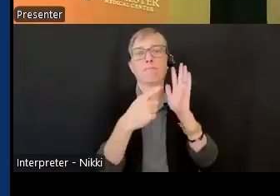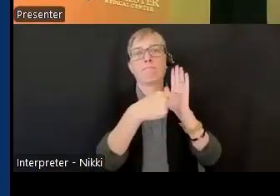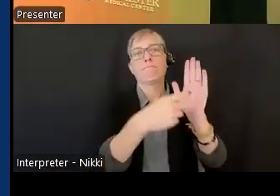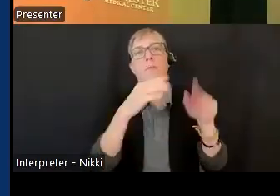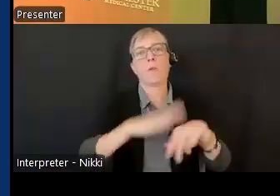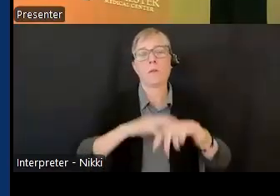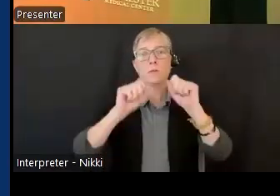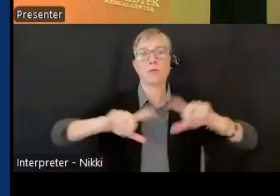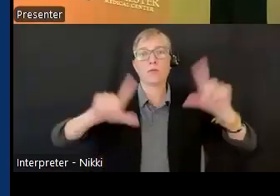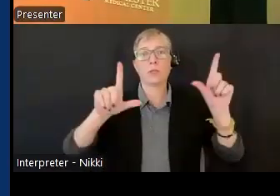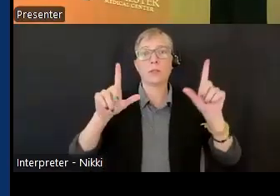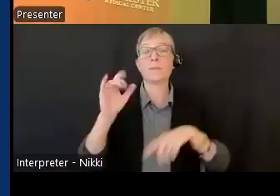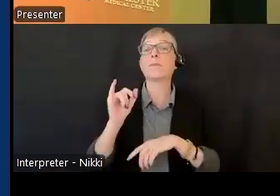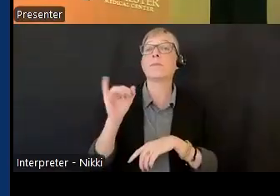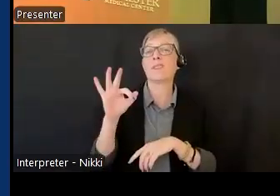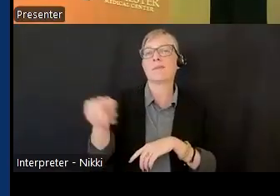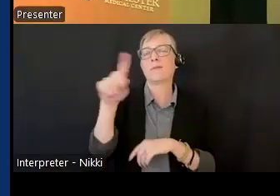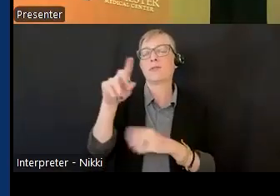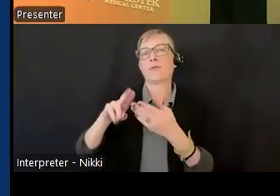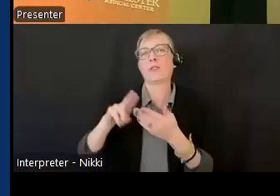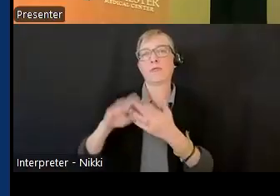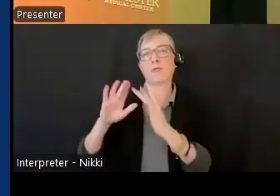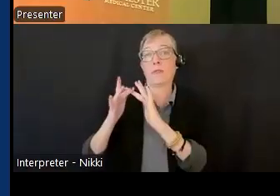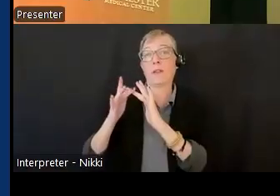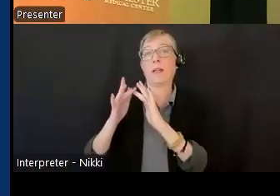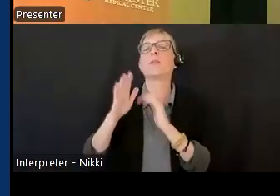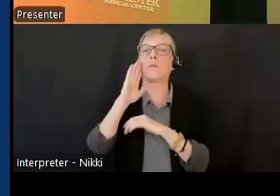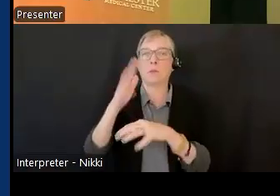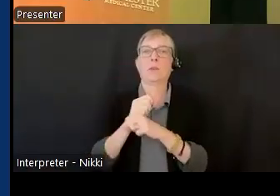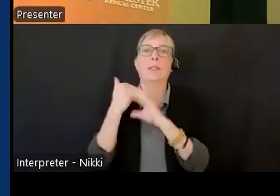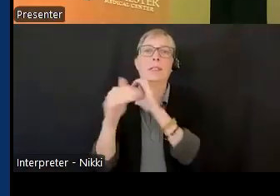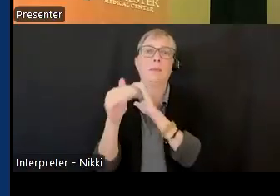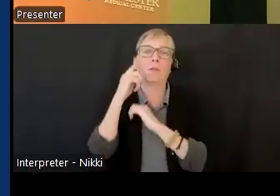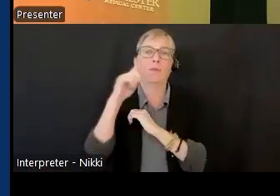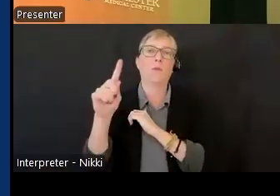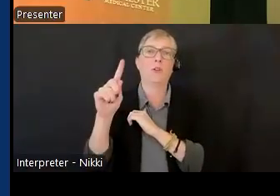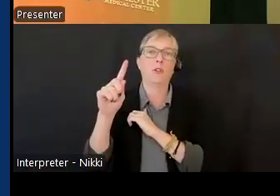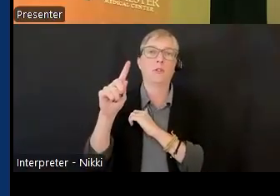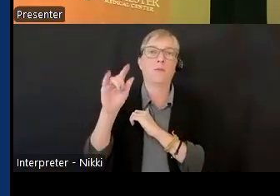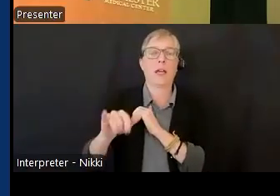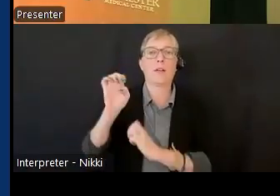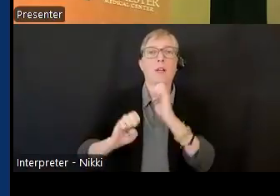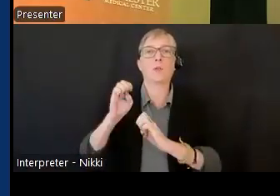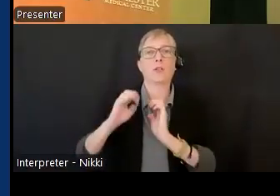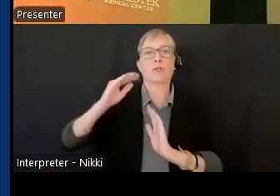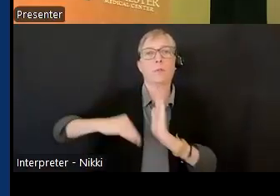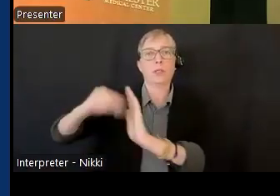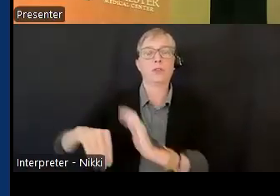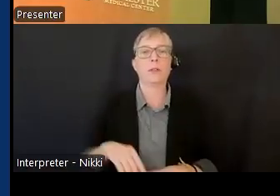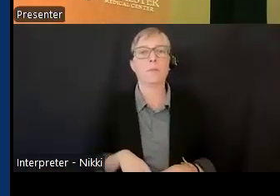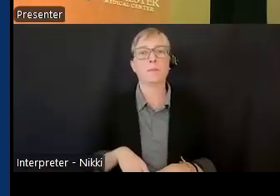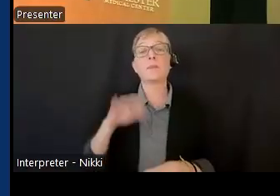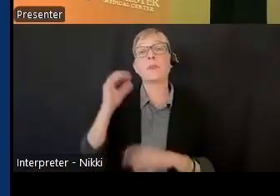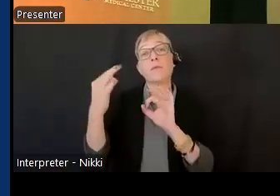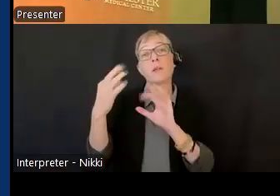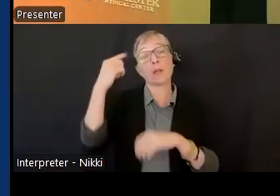registered online, you'll also receive an email inviting you to complete that evaluation. That really does two things. One, it gives feedback to our speakers, but